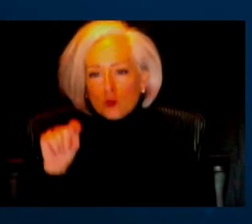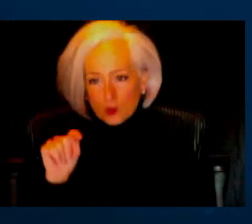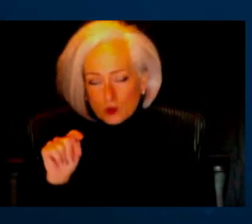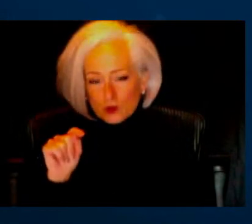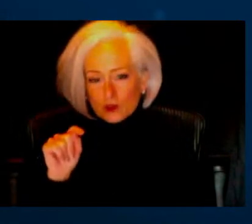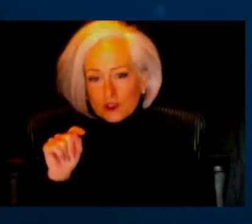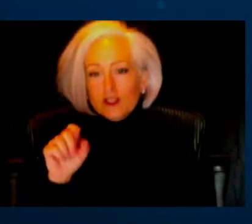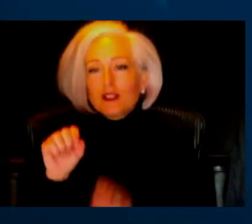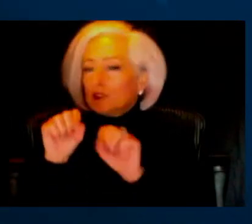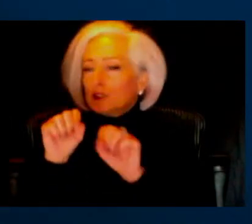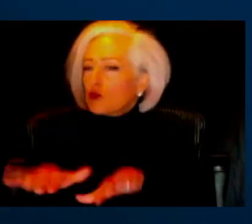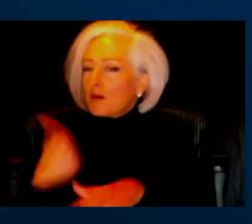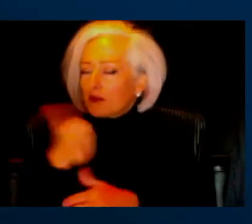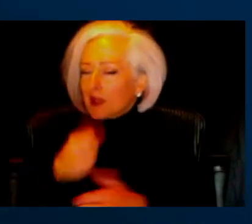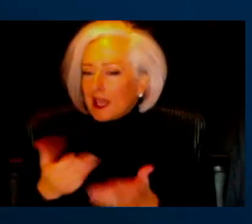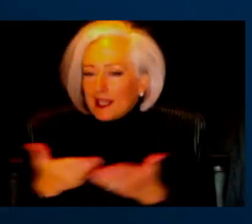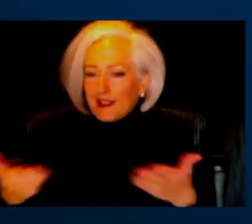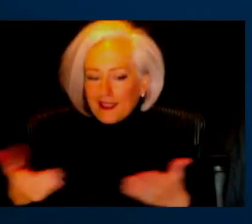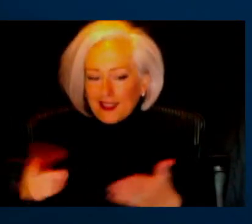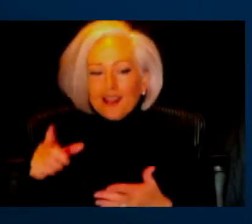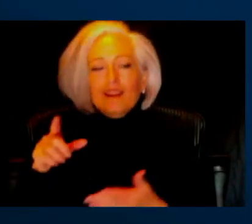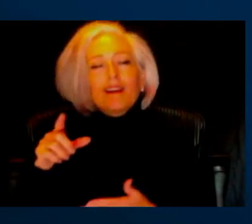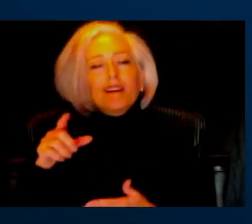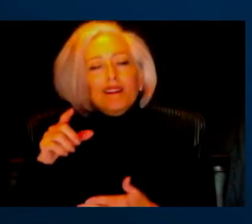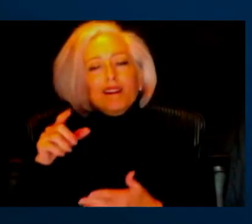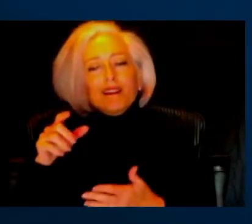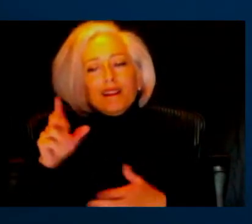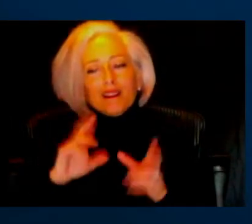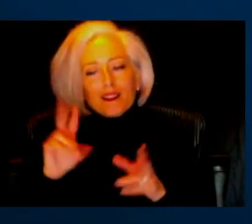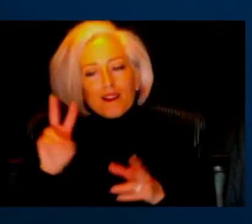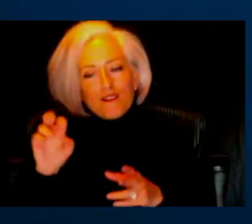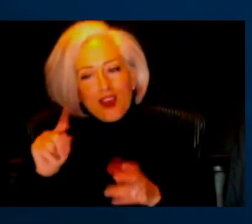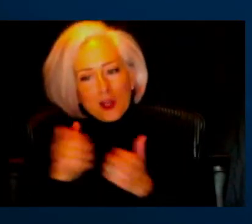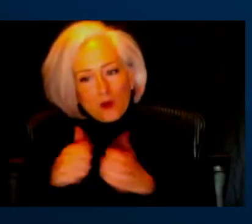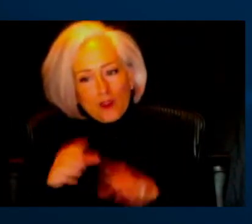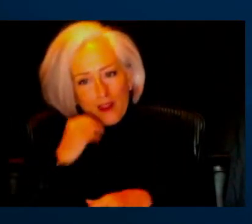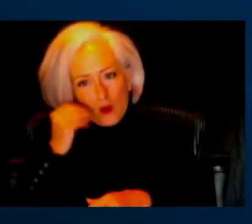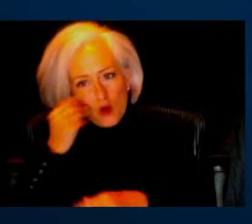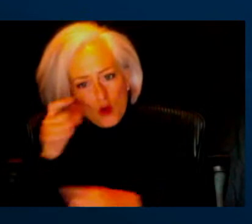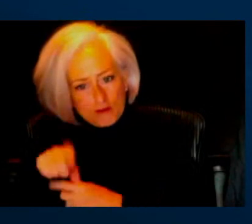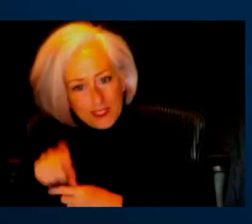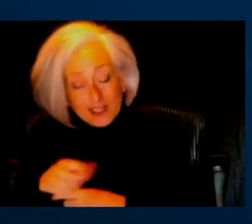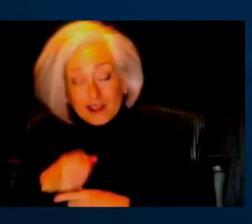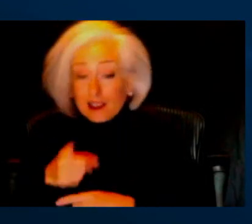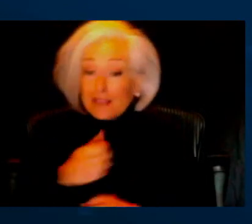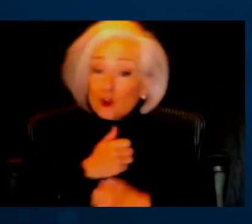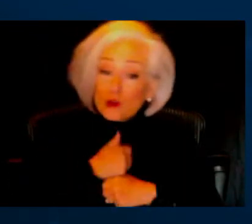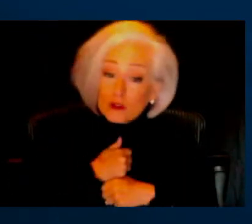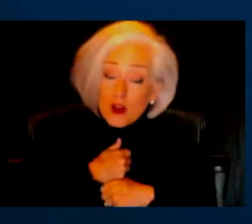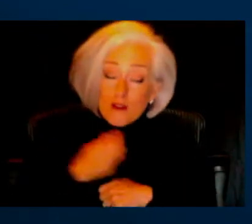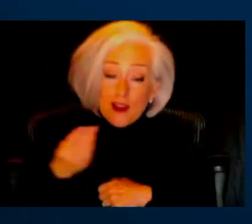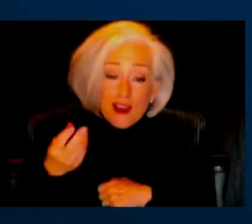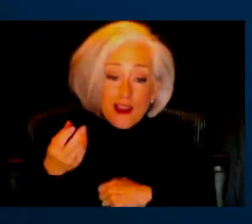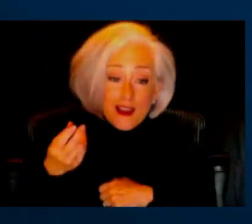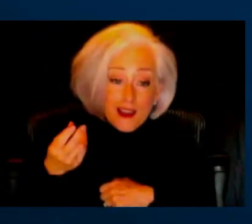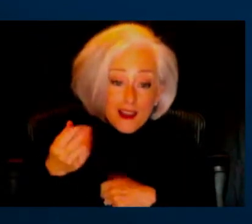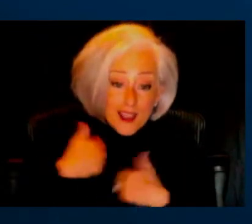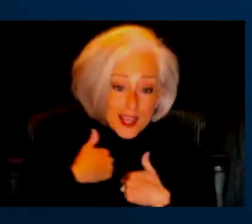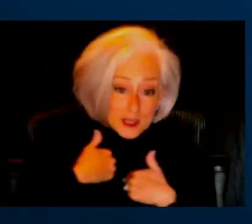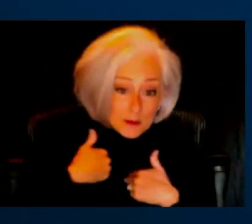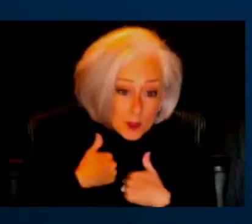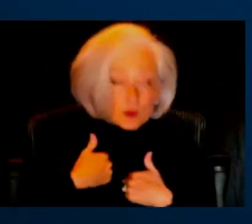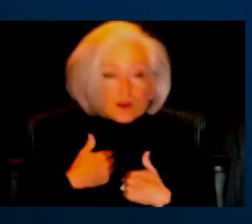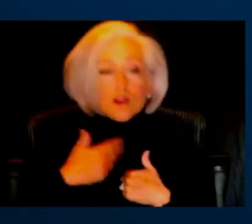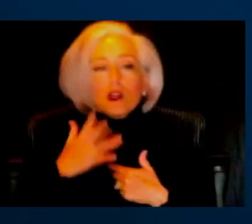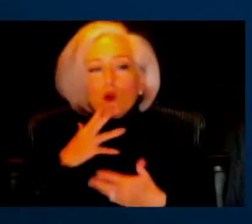any needs that the homeless veterans have. Also needs for their animals. If you're an animal lover, Vets with Pets is holding a drive through Monday, but you can